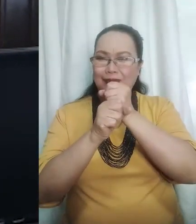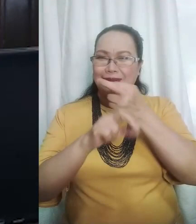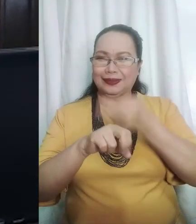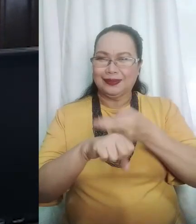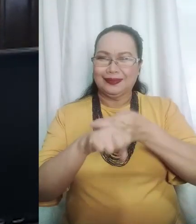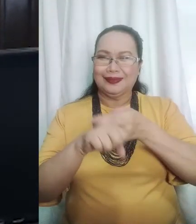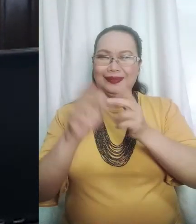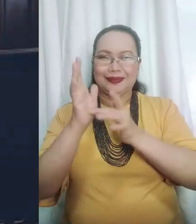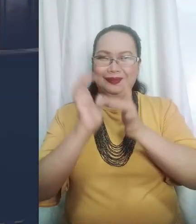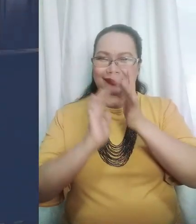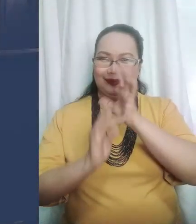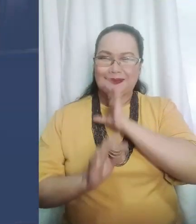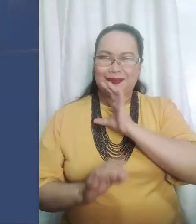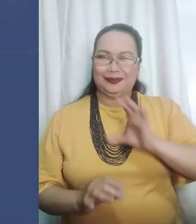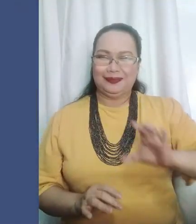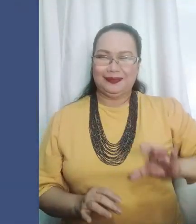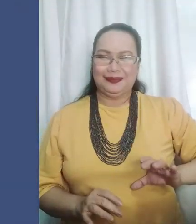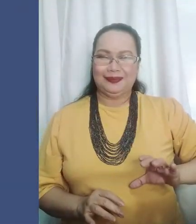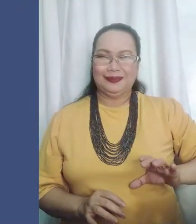Christ.